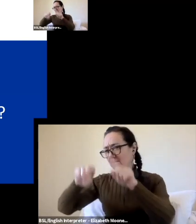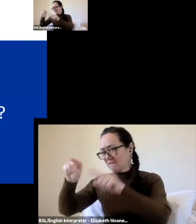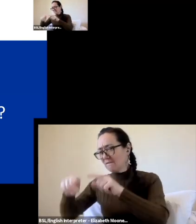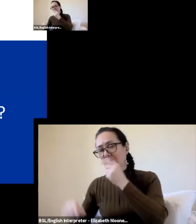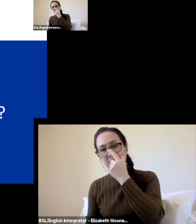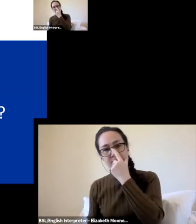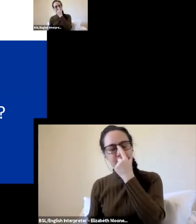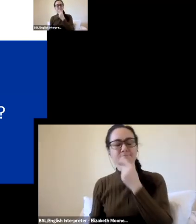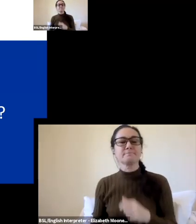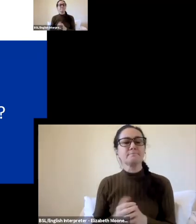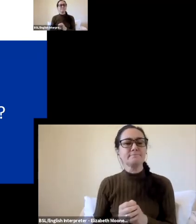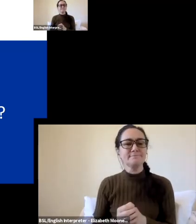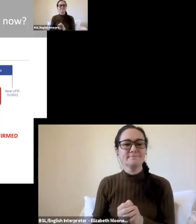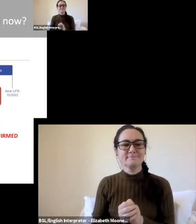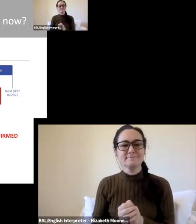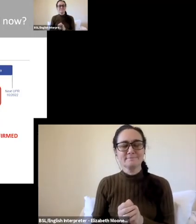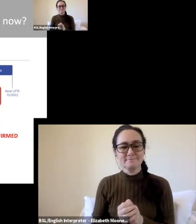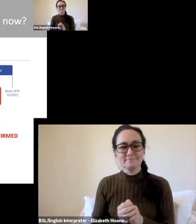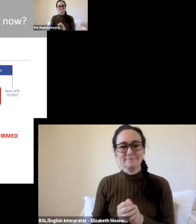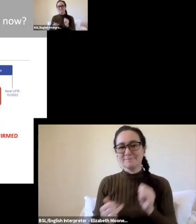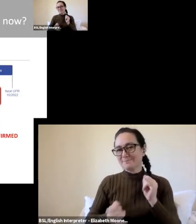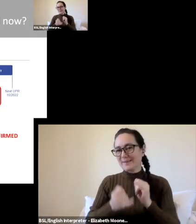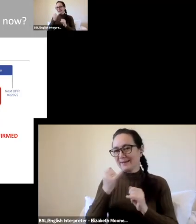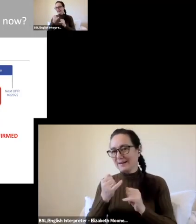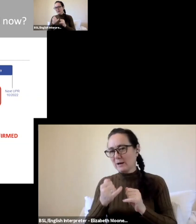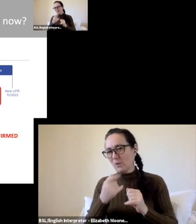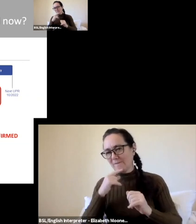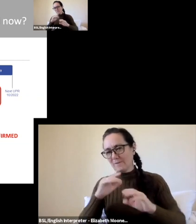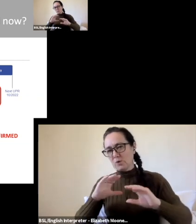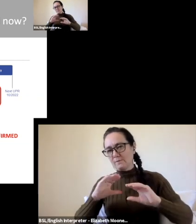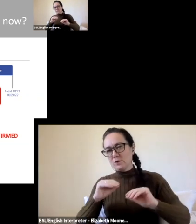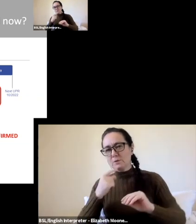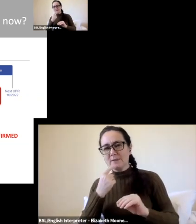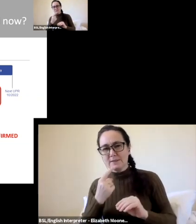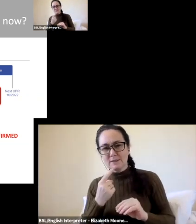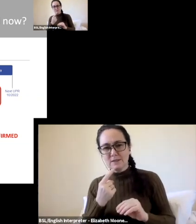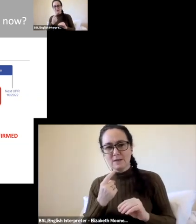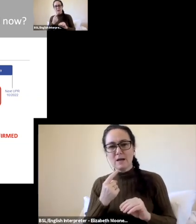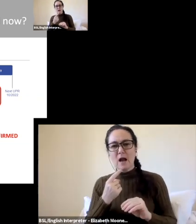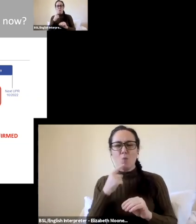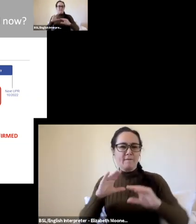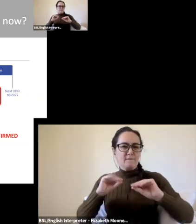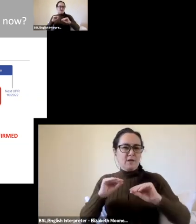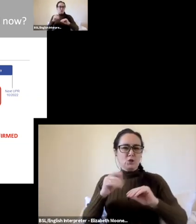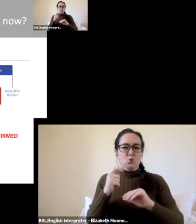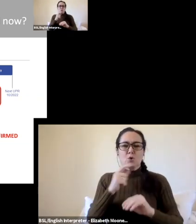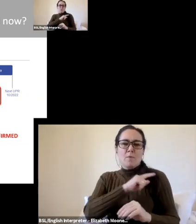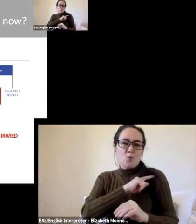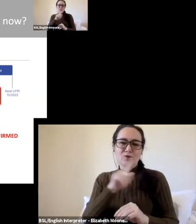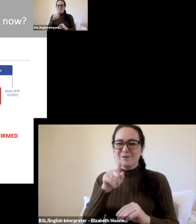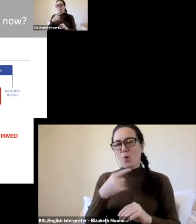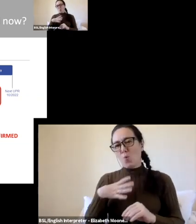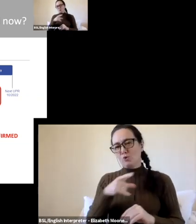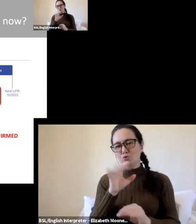say, conclude this part and leave more the space for your questions. This is